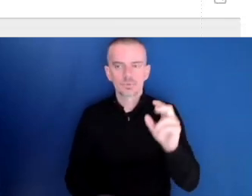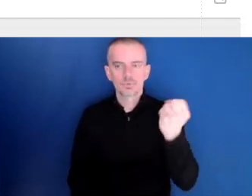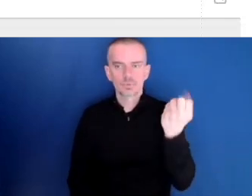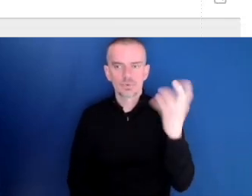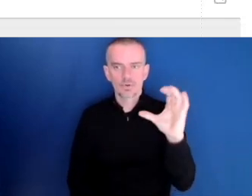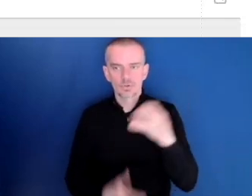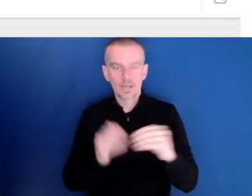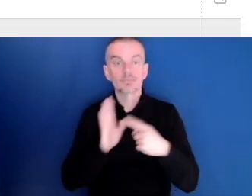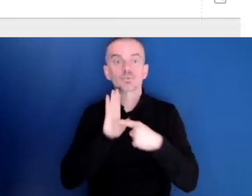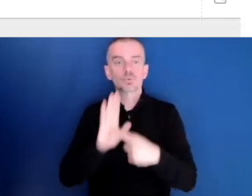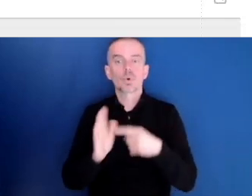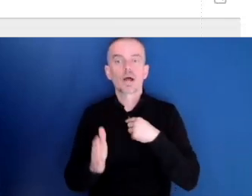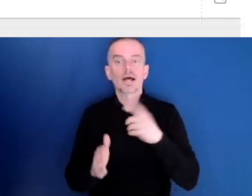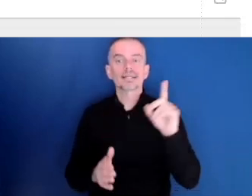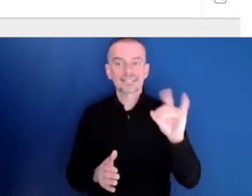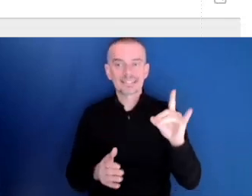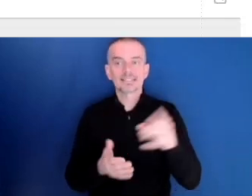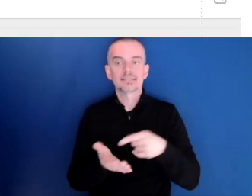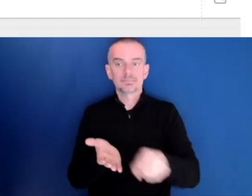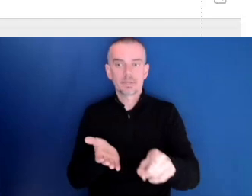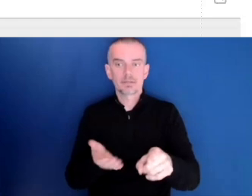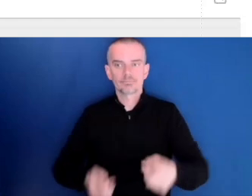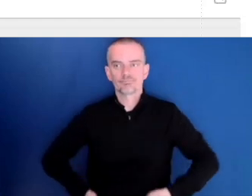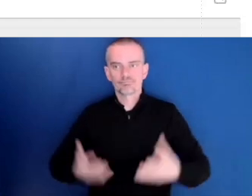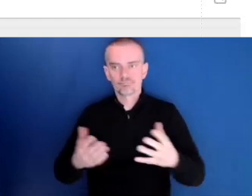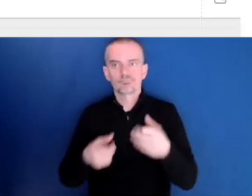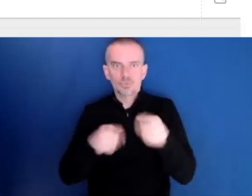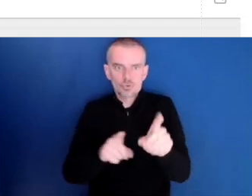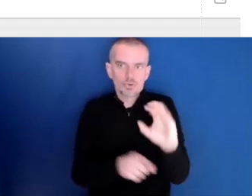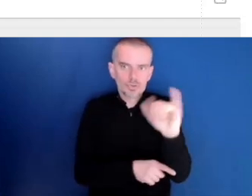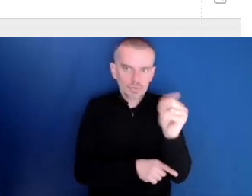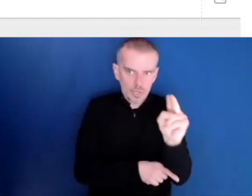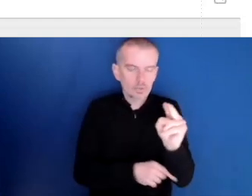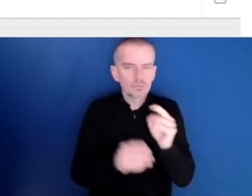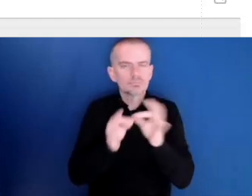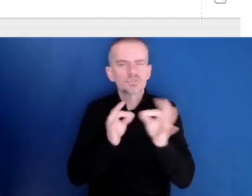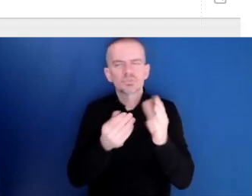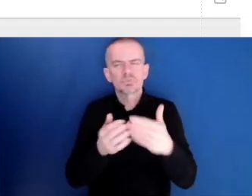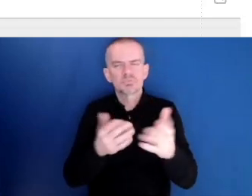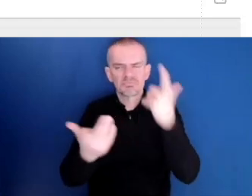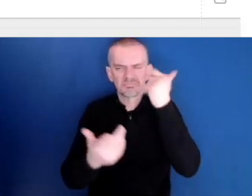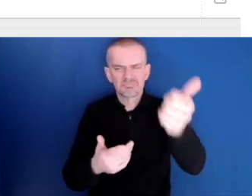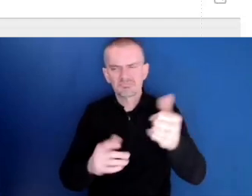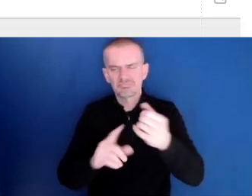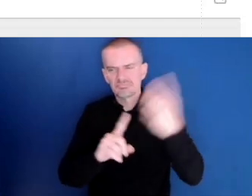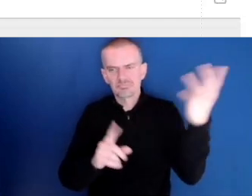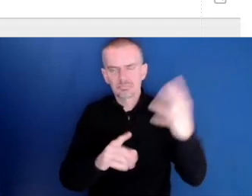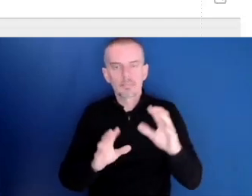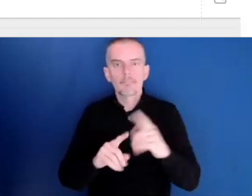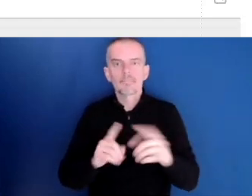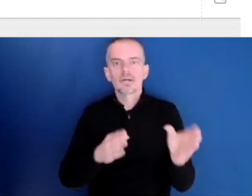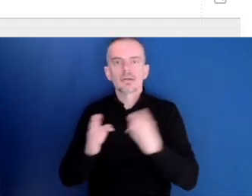that money in the month of January. And I can put whatever description I want, but I'm going to put the this